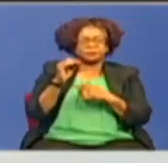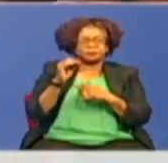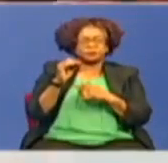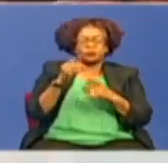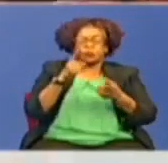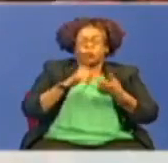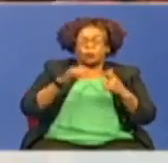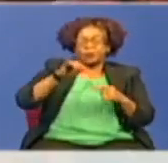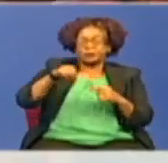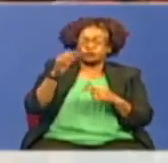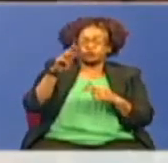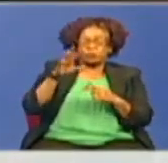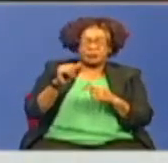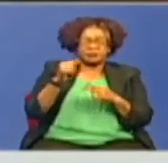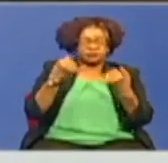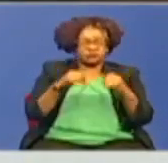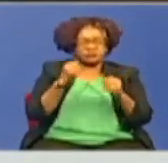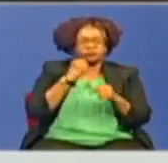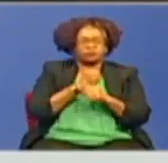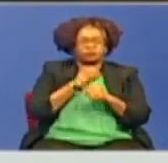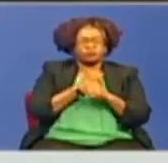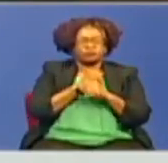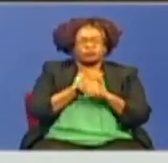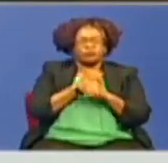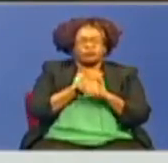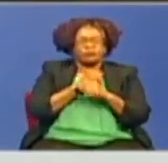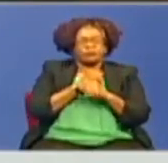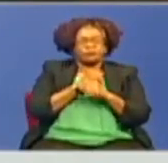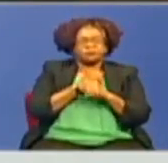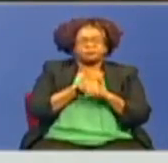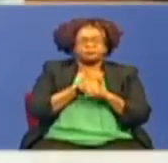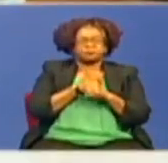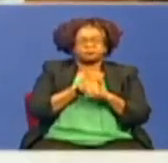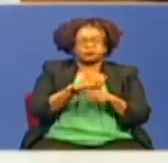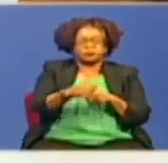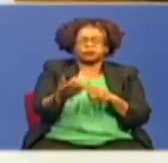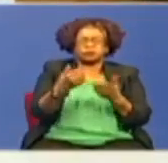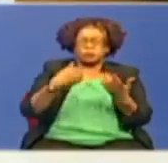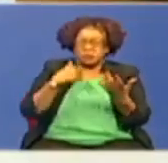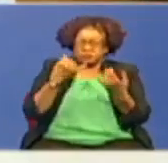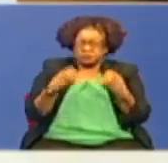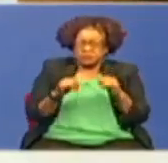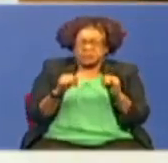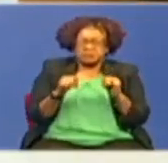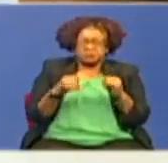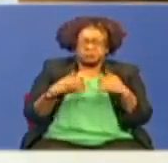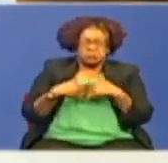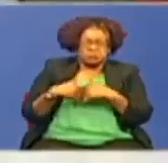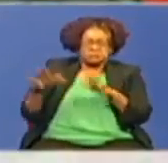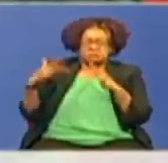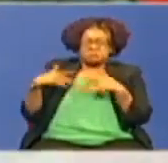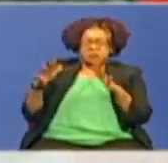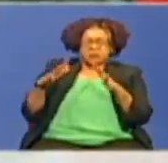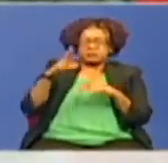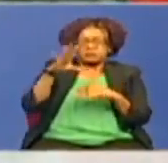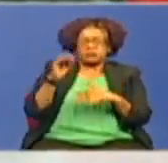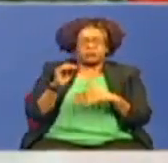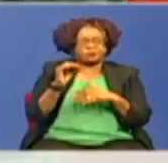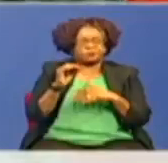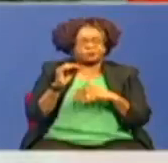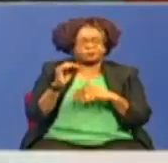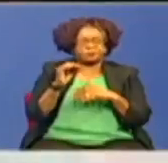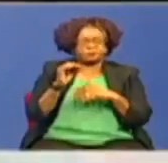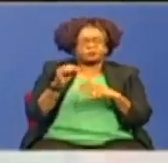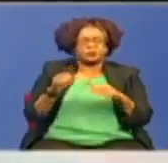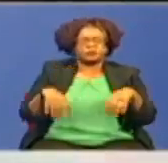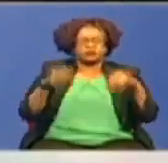Juma is trying to do is throw the CEO under the bus. Healthcare Kenya Limited. The Chamber of Commerce and the 3 companies